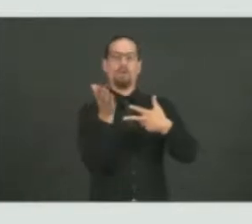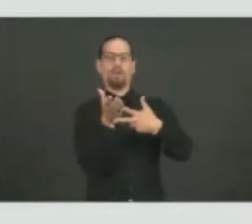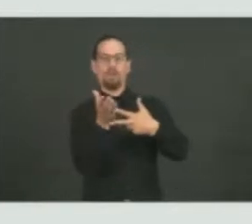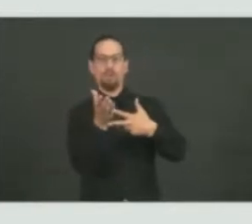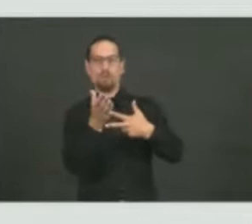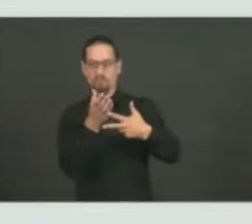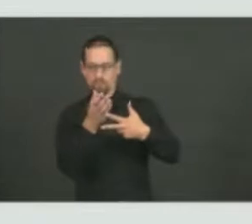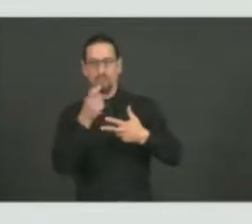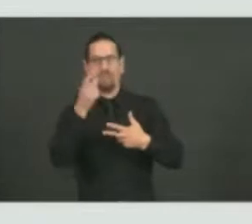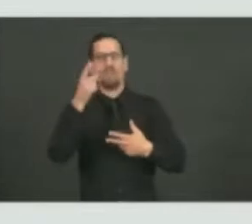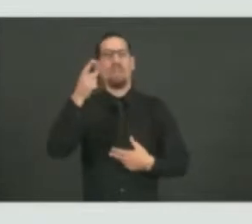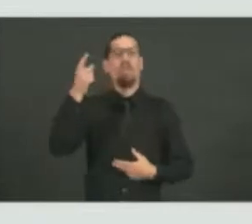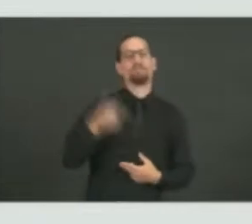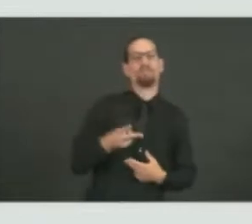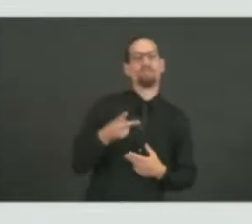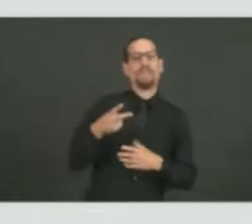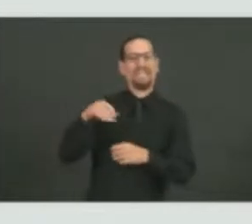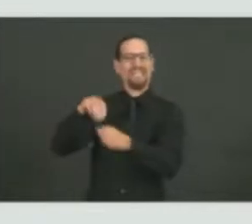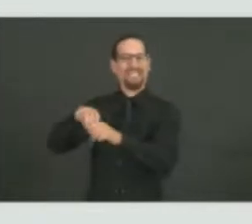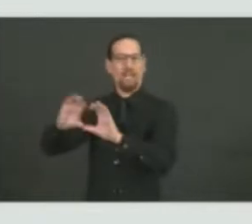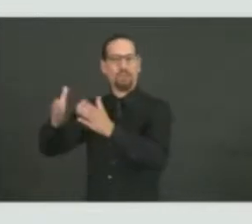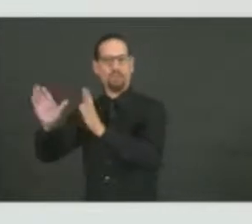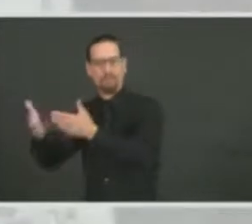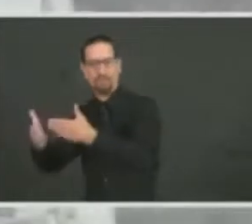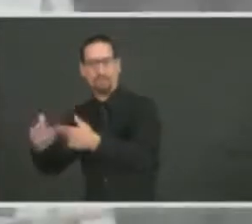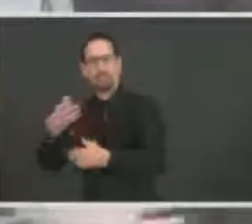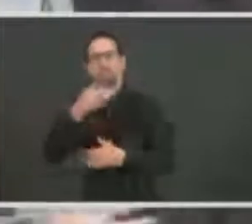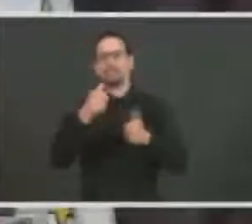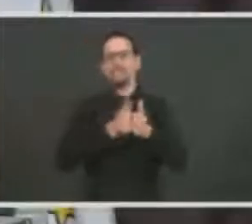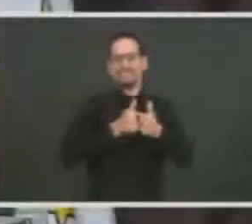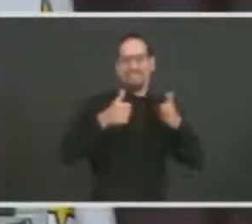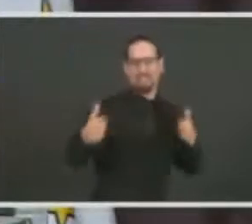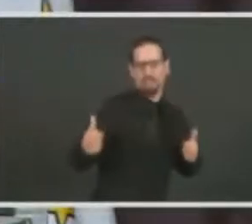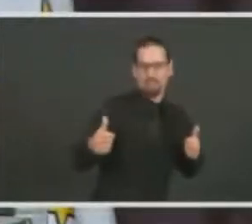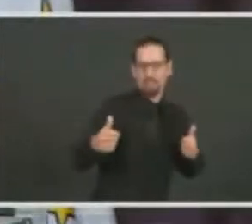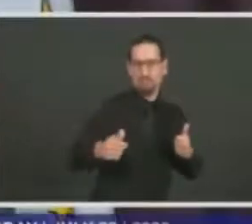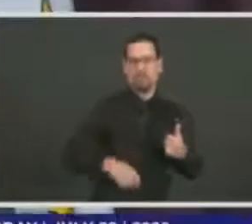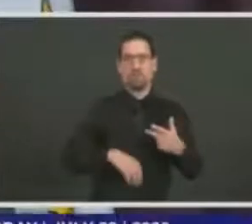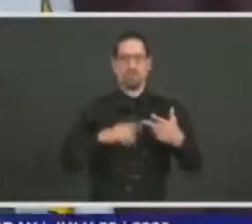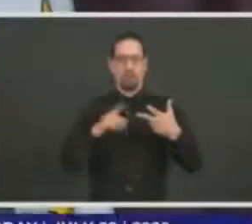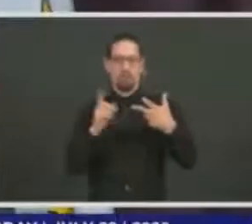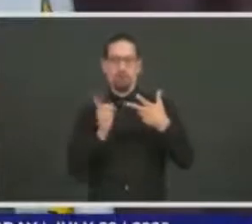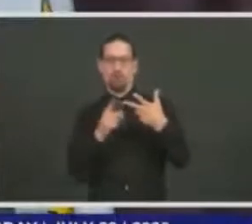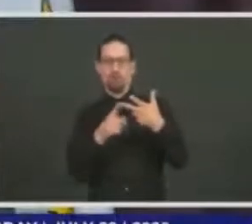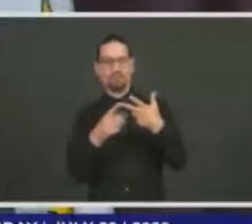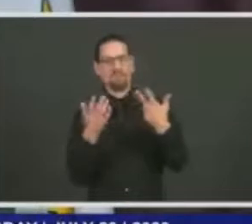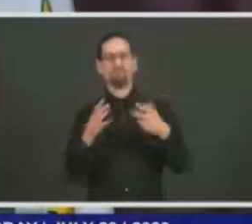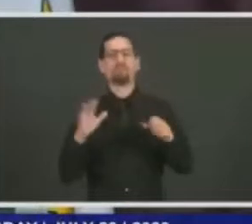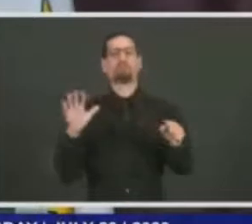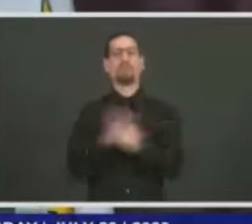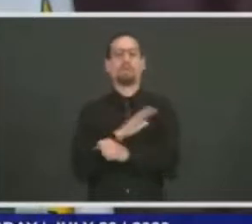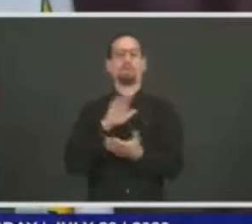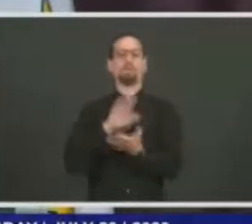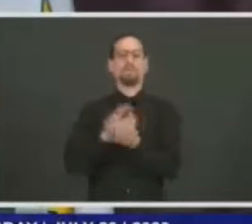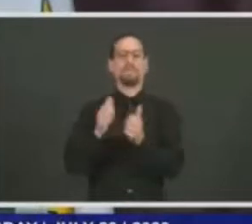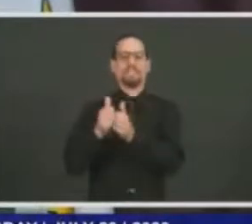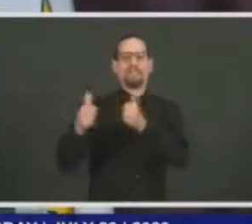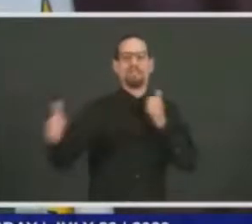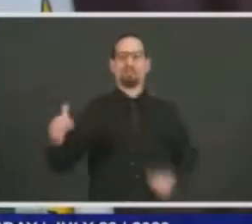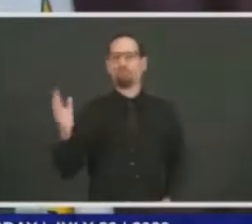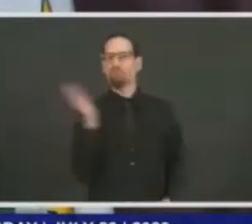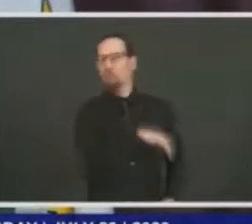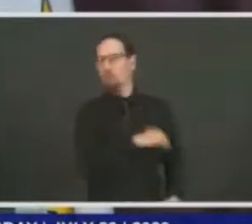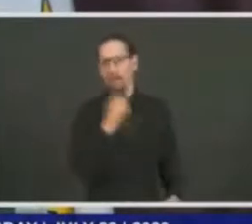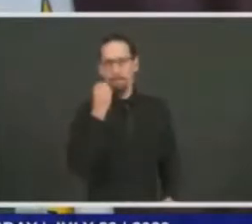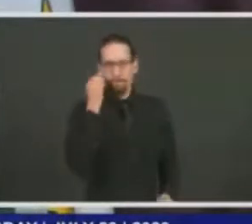the plans for each district in Rhode Island, and Commissioner Infante Green is going to discuss that in a minute. By Monday, we'll